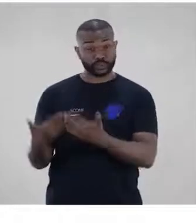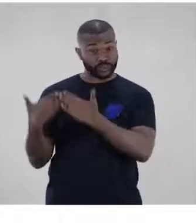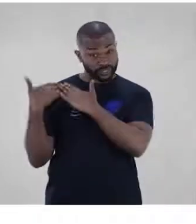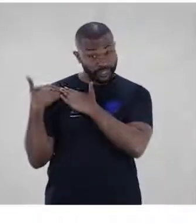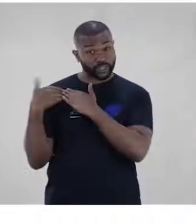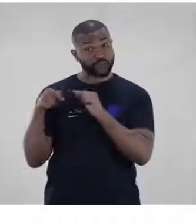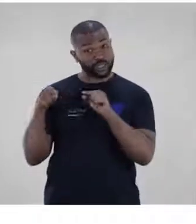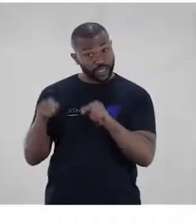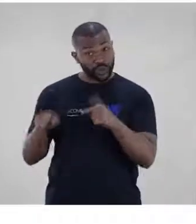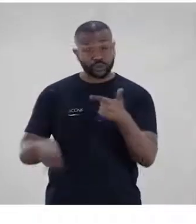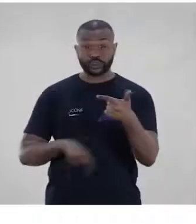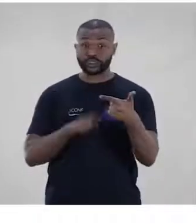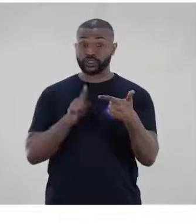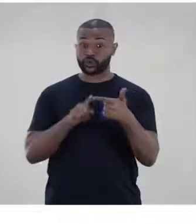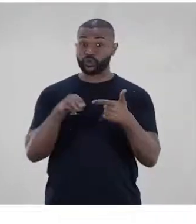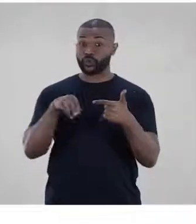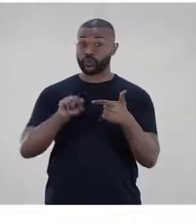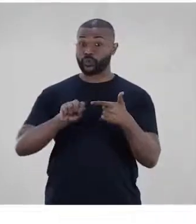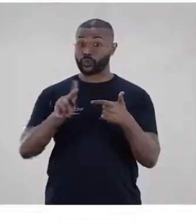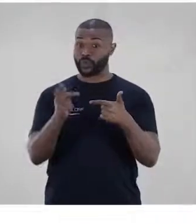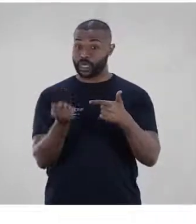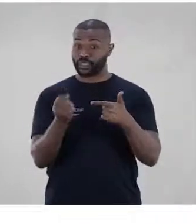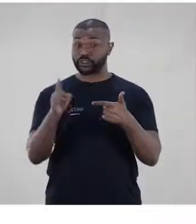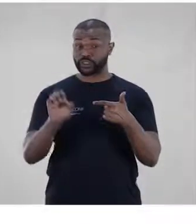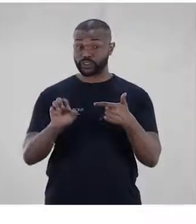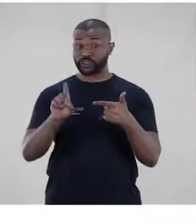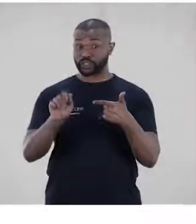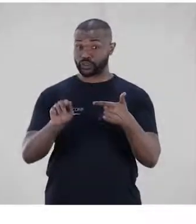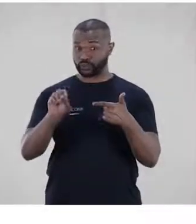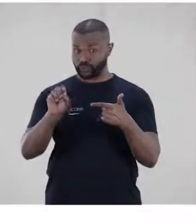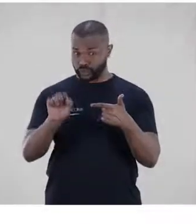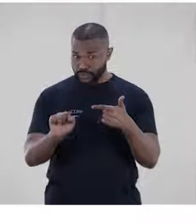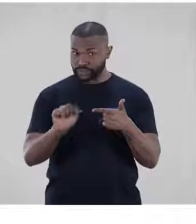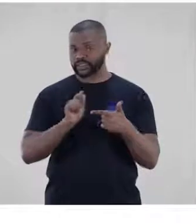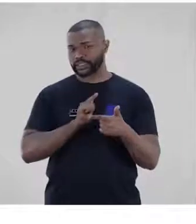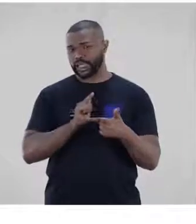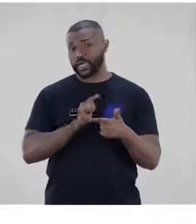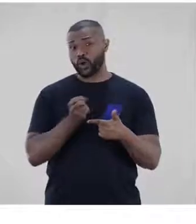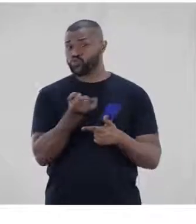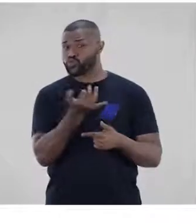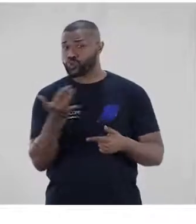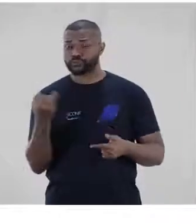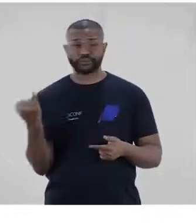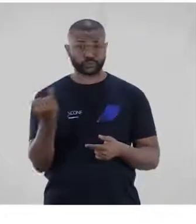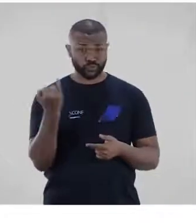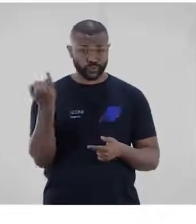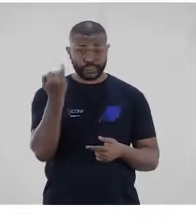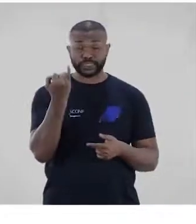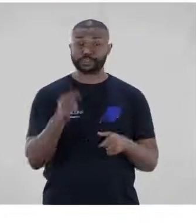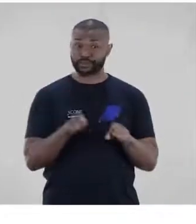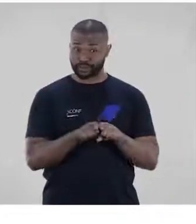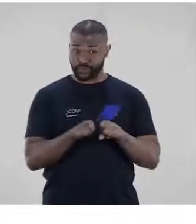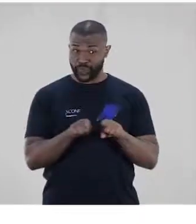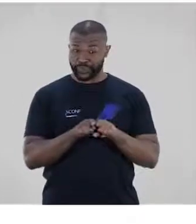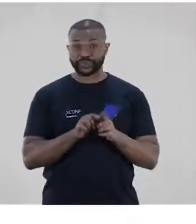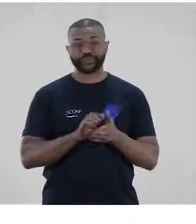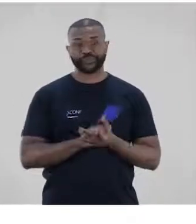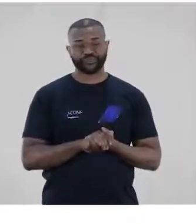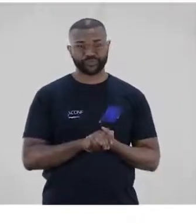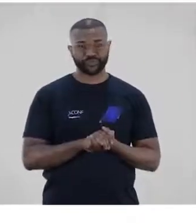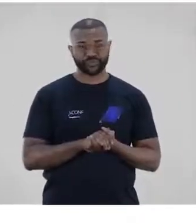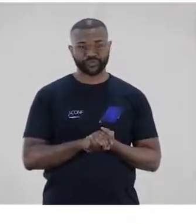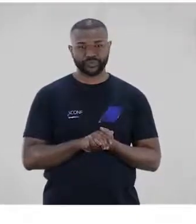is the second pillar of data mesh. I've listed a set of attributes that I think are important and